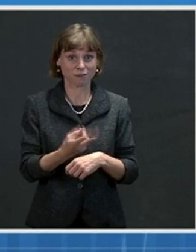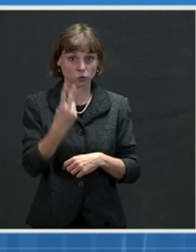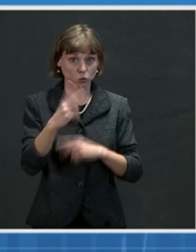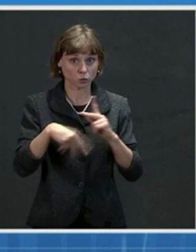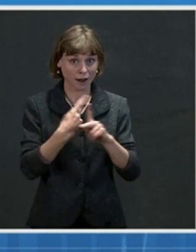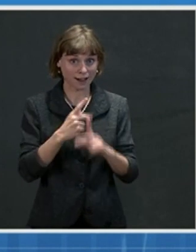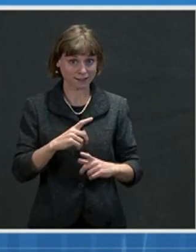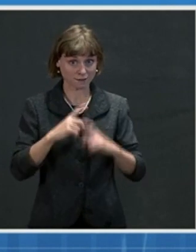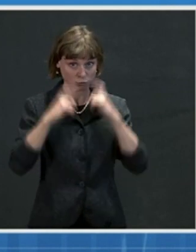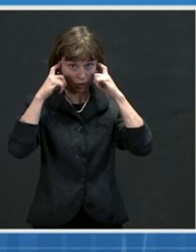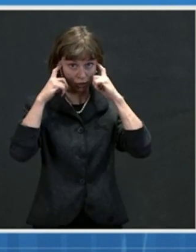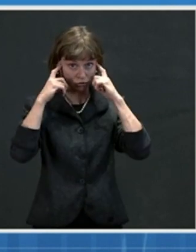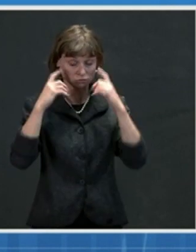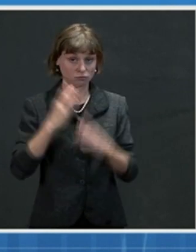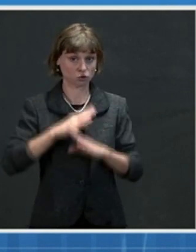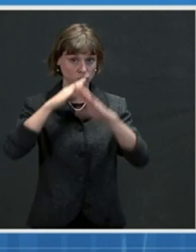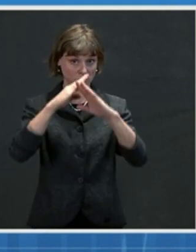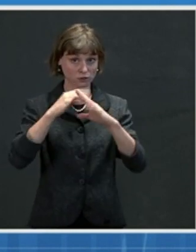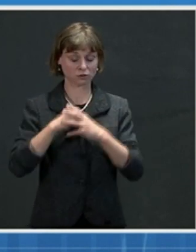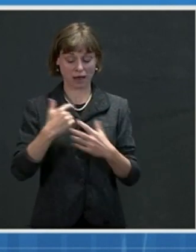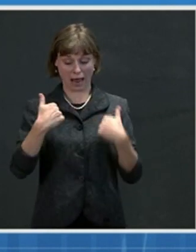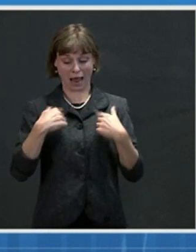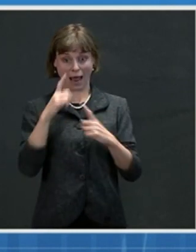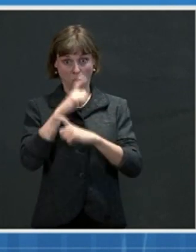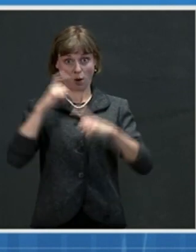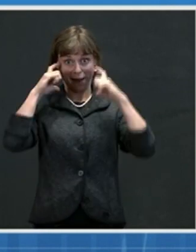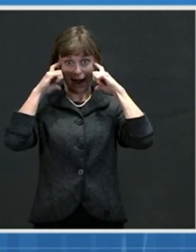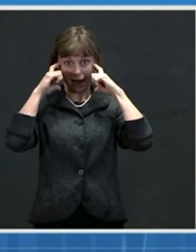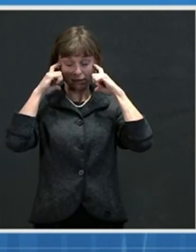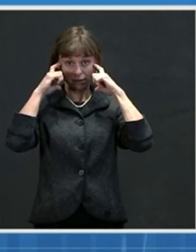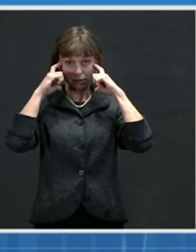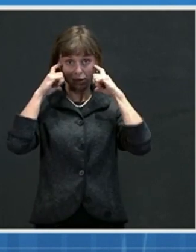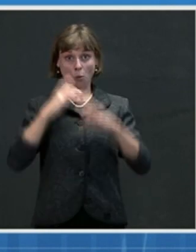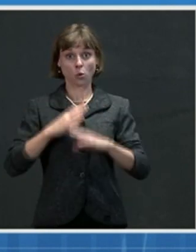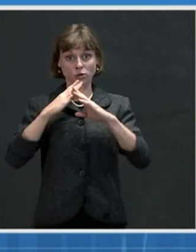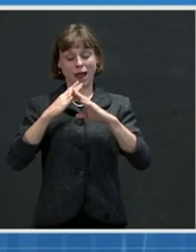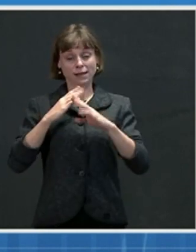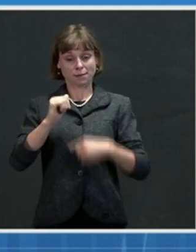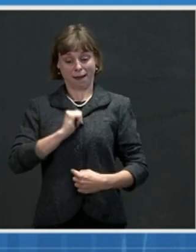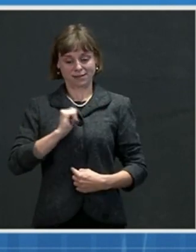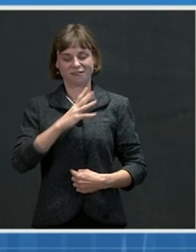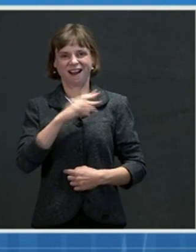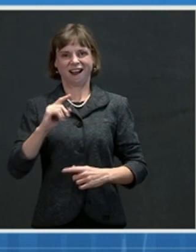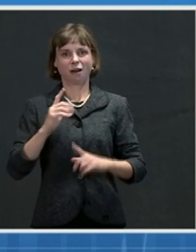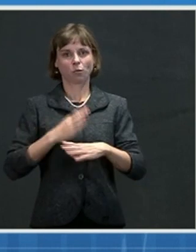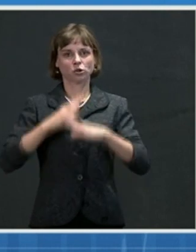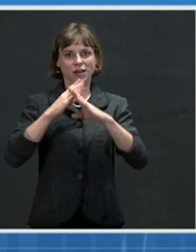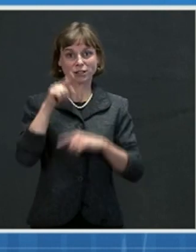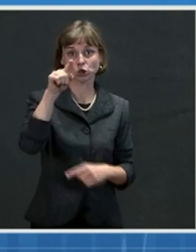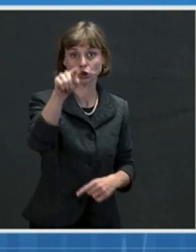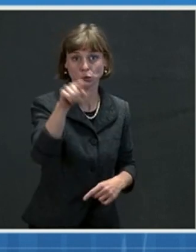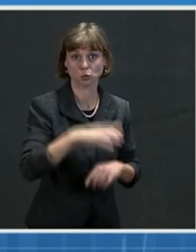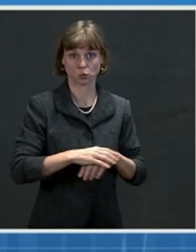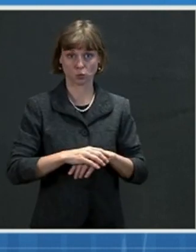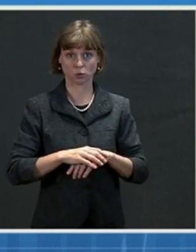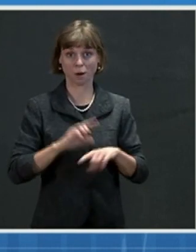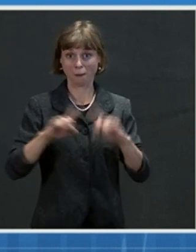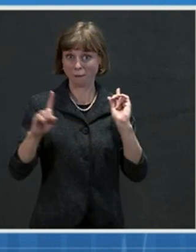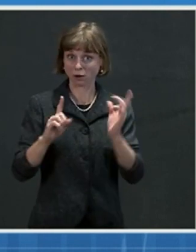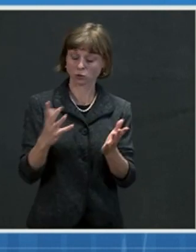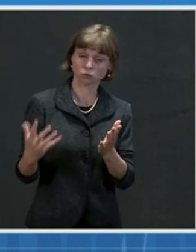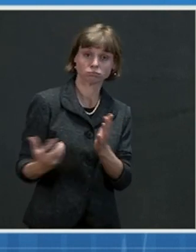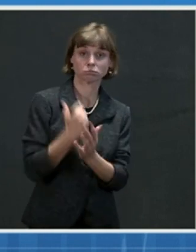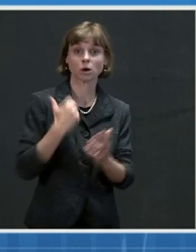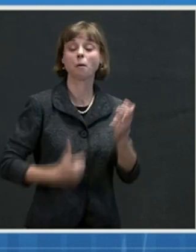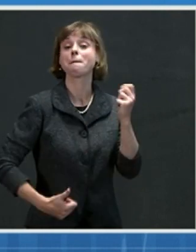I wear a mask, it protects you and it protects me. But to get the most protection possible, we all